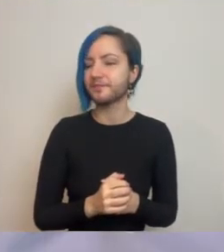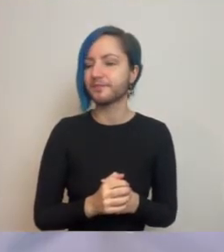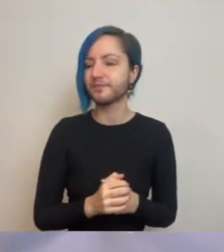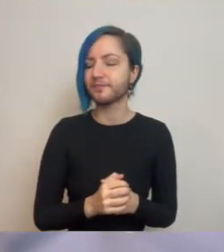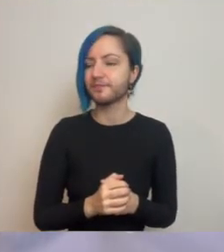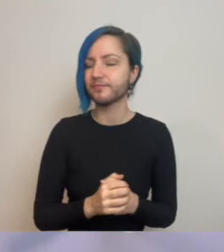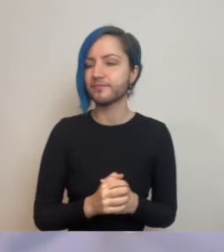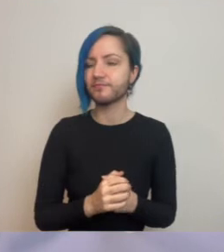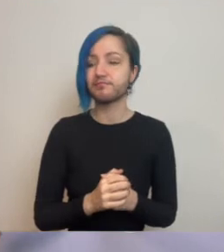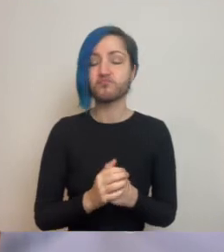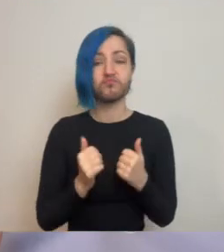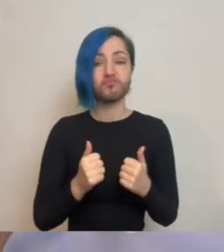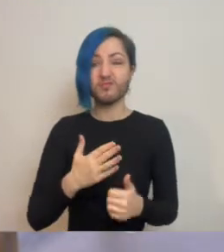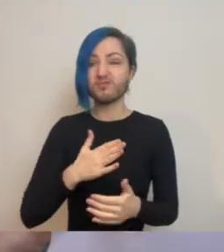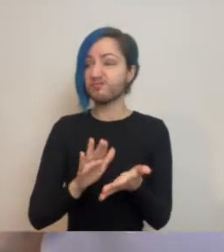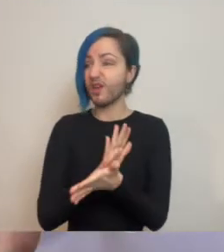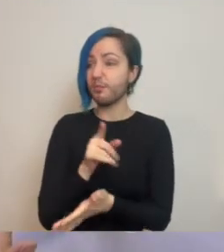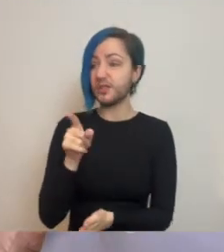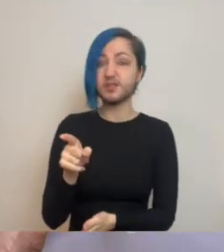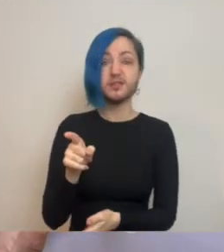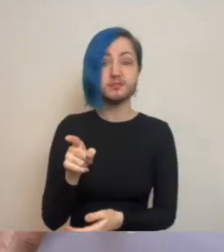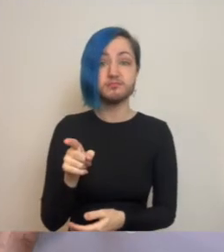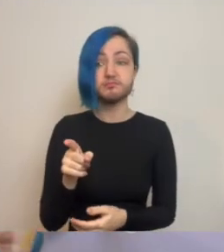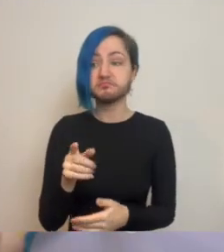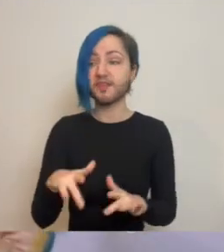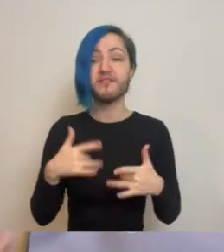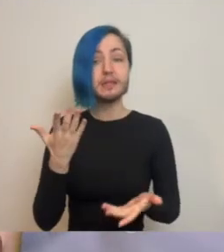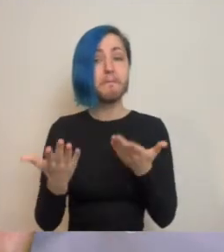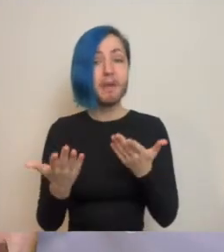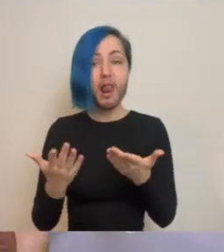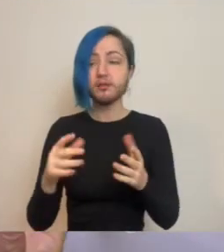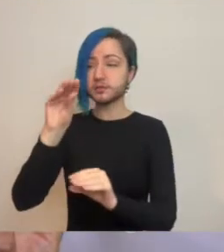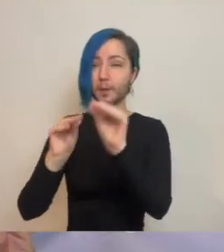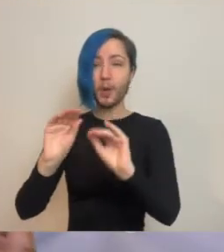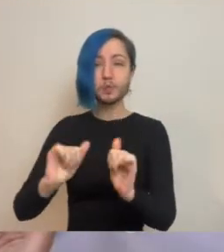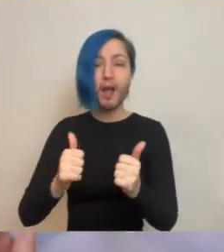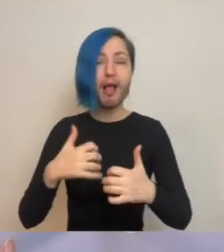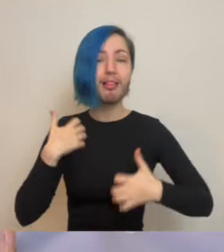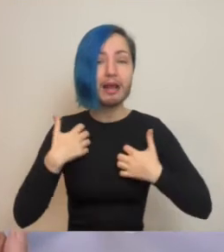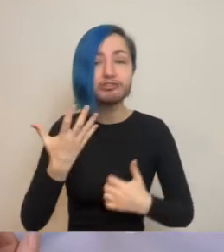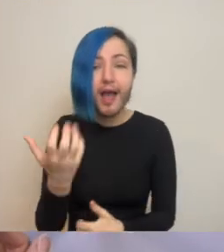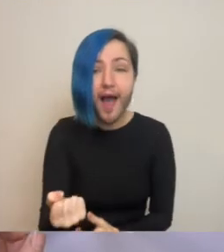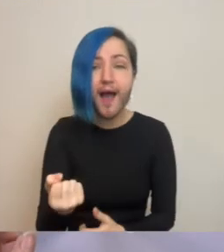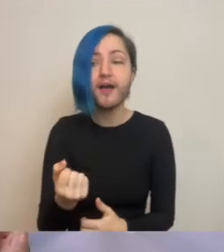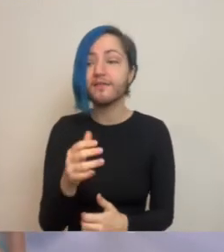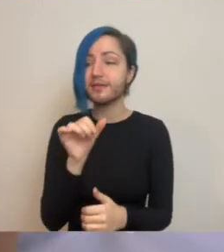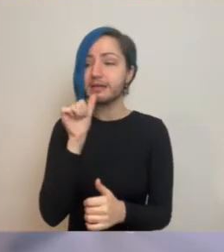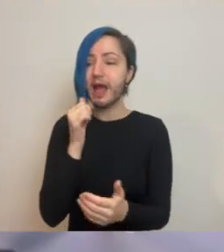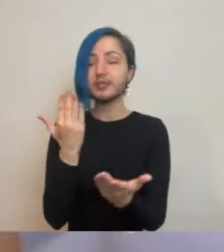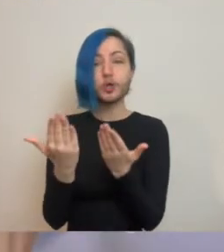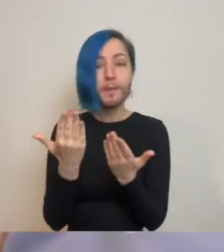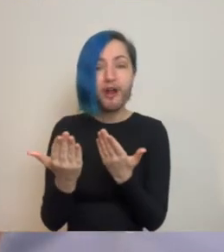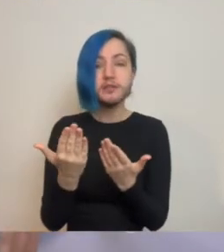Okay, I'm really happy with this one actually. This feels like it's nicely balanced and composed. There's a lot of energy in it and a lot of nice comparisons